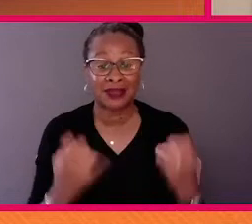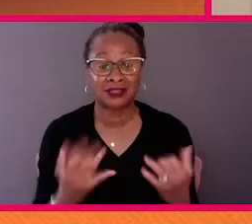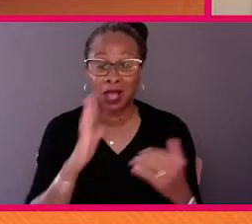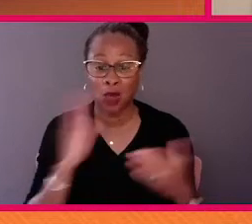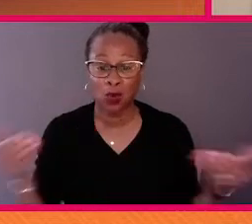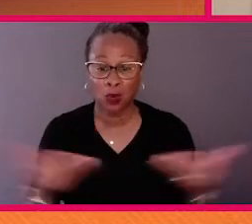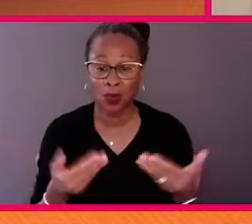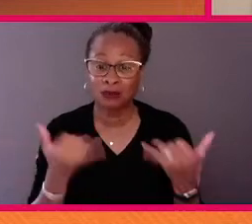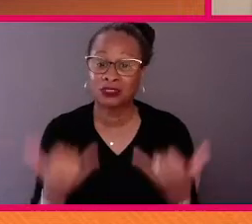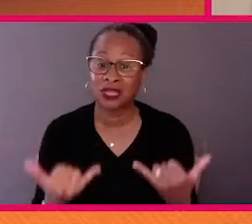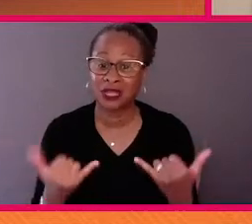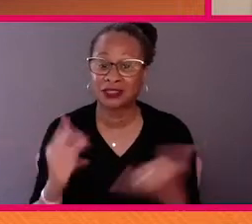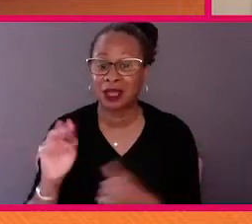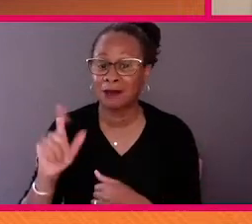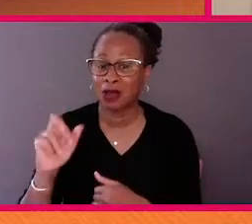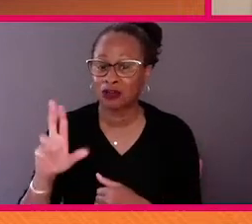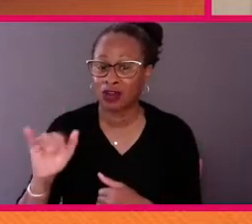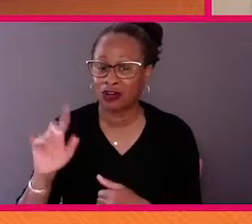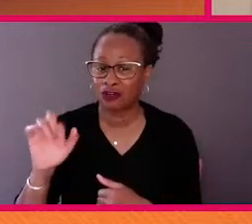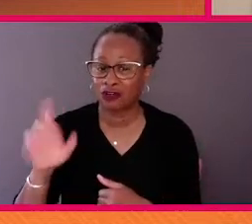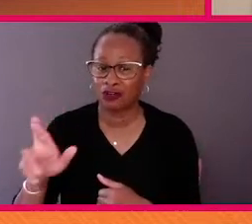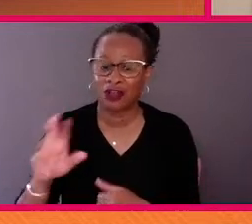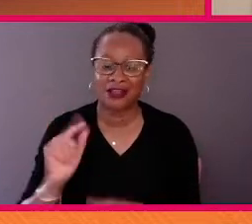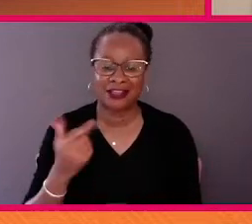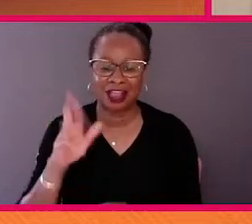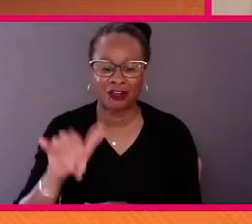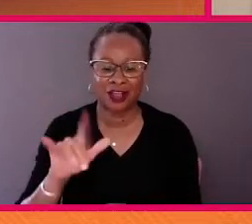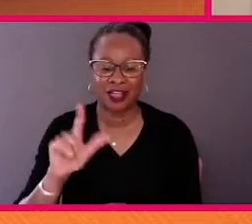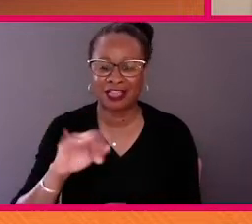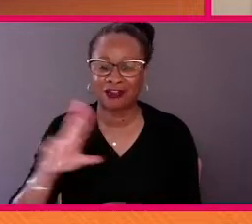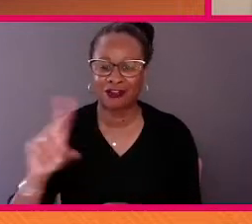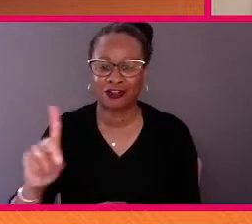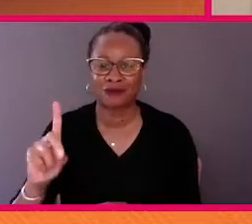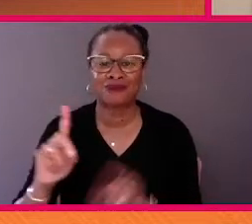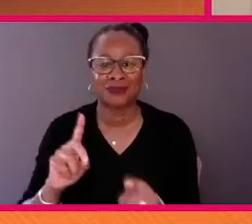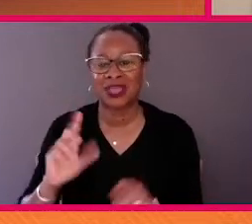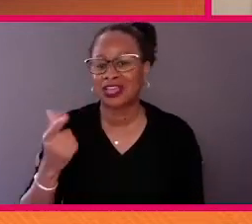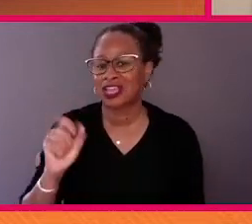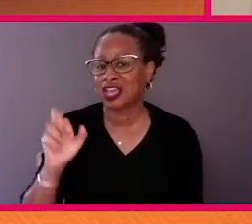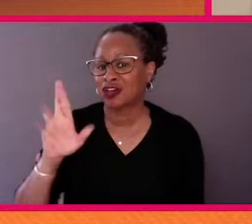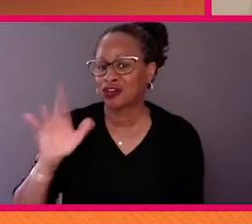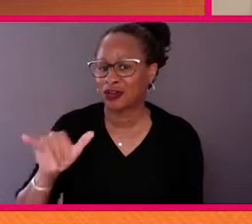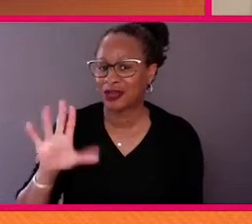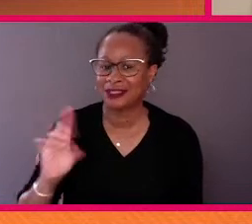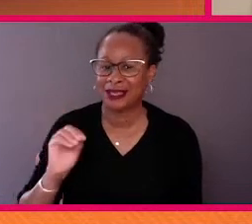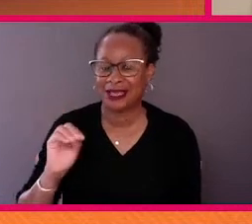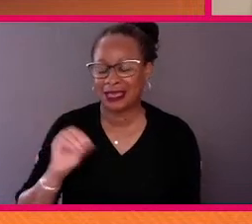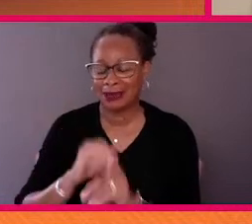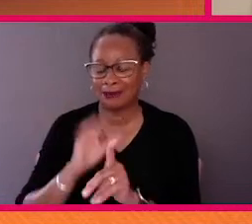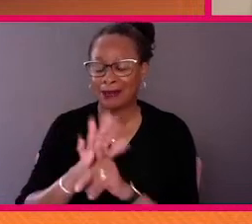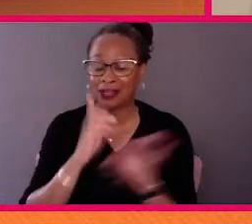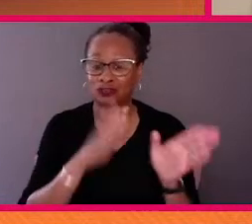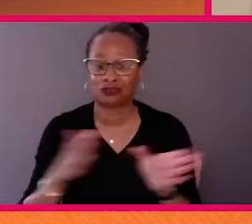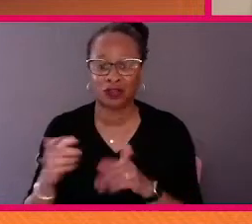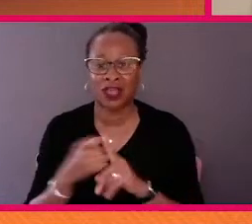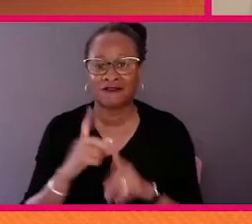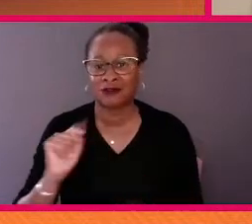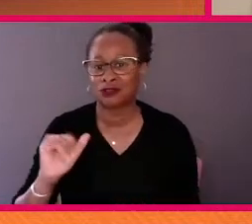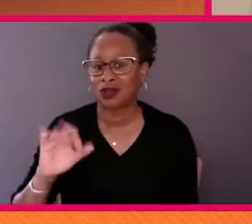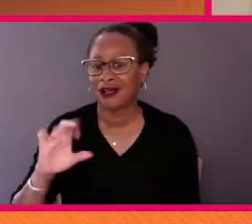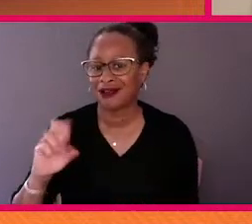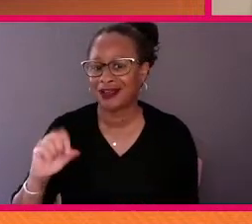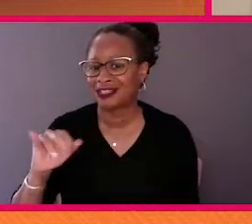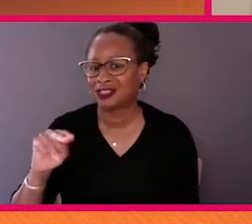Leonard. Gerry is an impact strategist and organizer from Jakarta, Indonesia, who is currently based in Brooklyn,